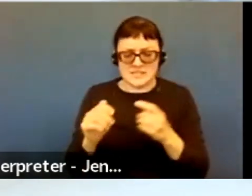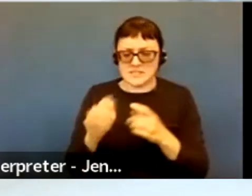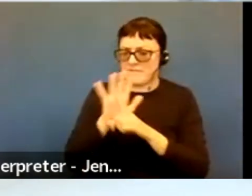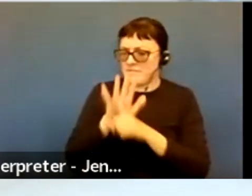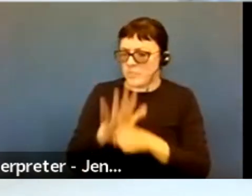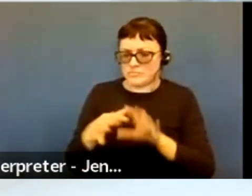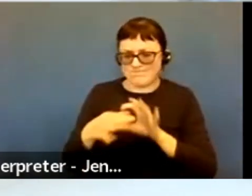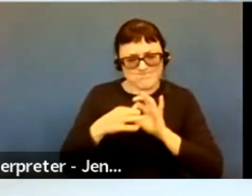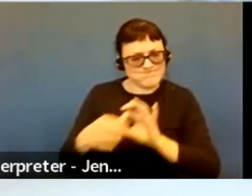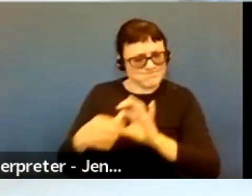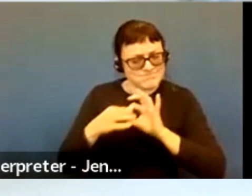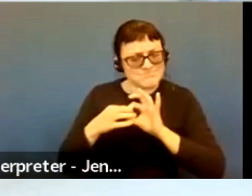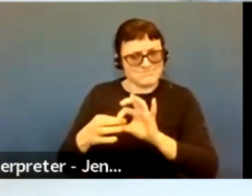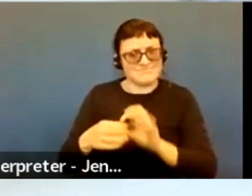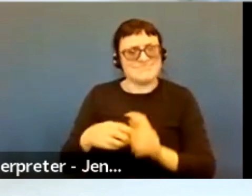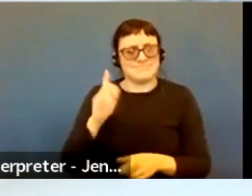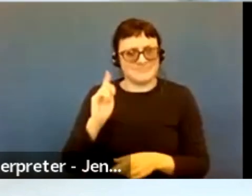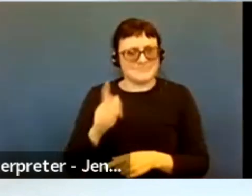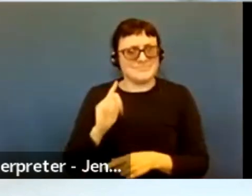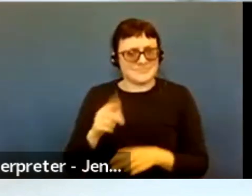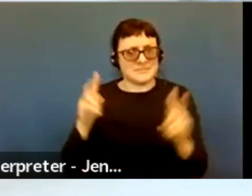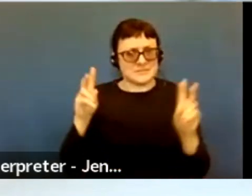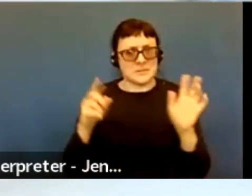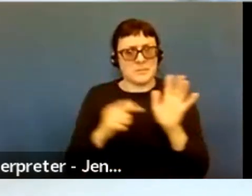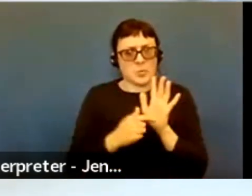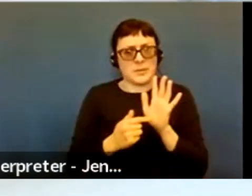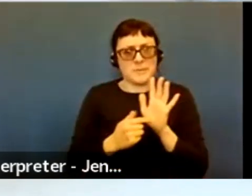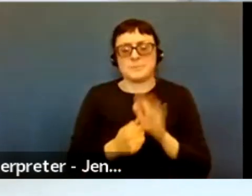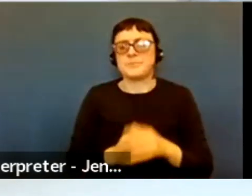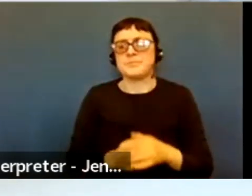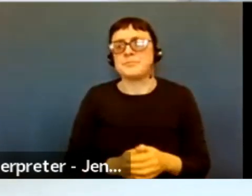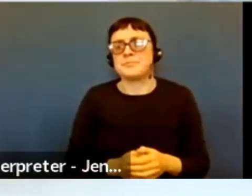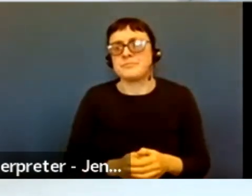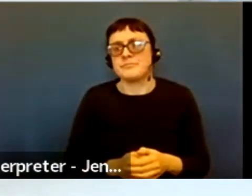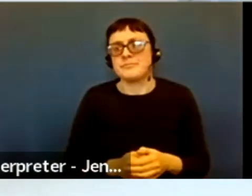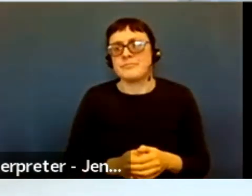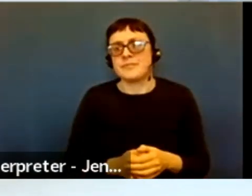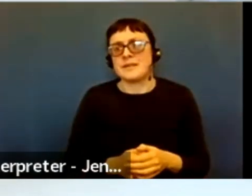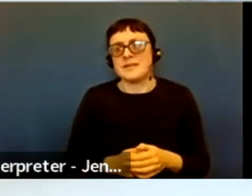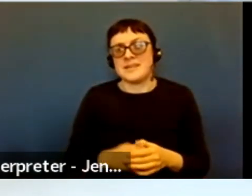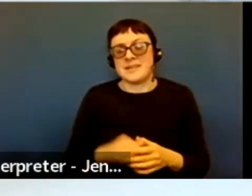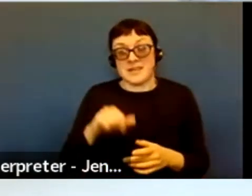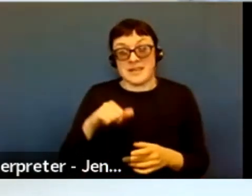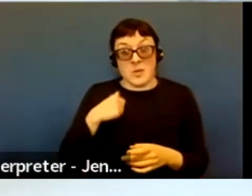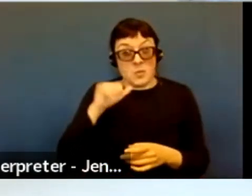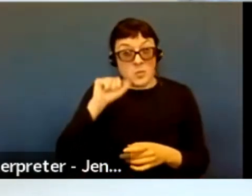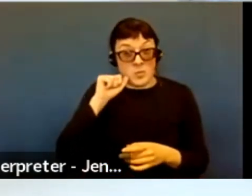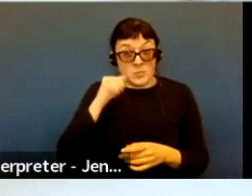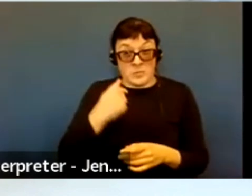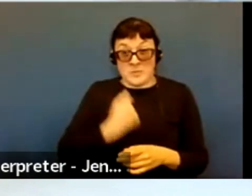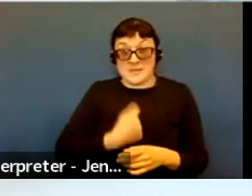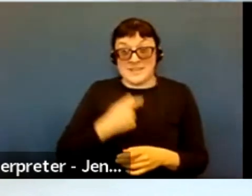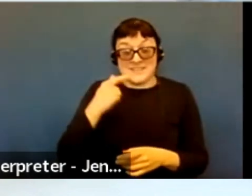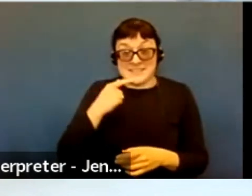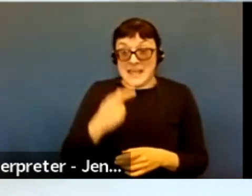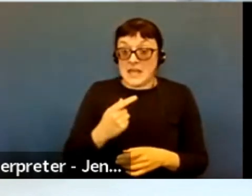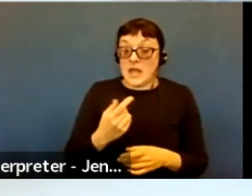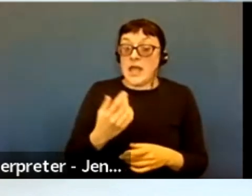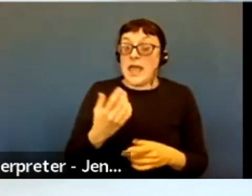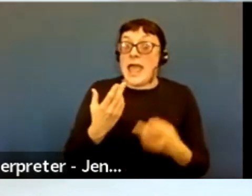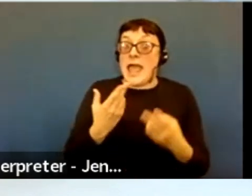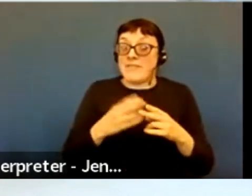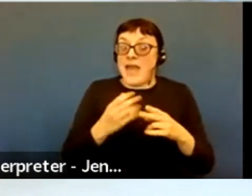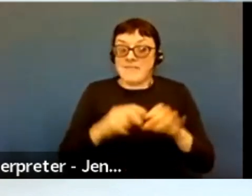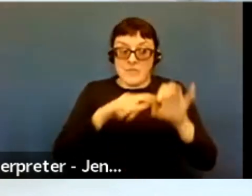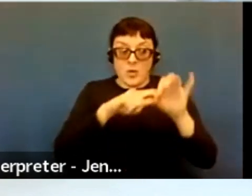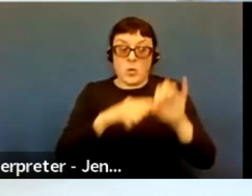forces togetherness, is really, really important. And I'm gonna just be radical and say, I